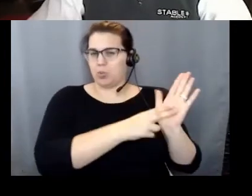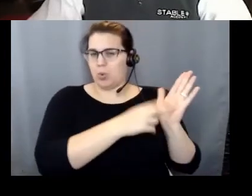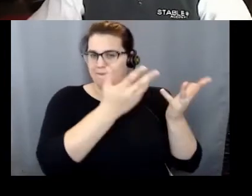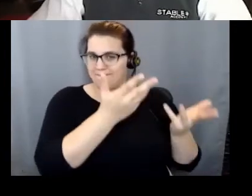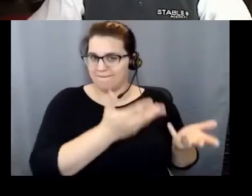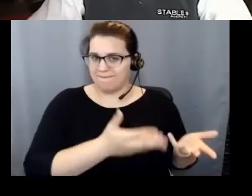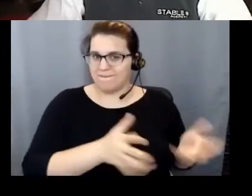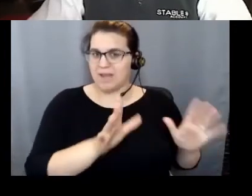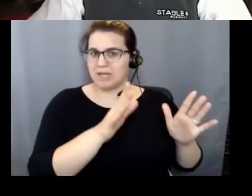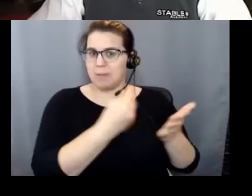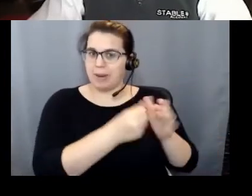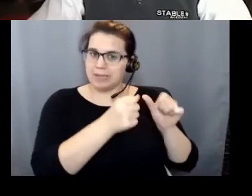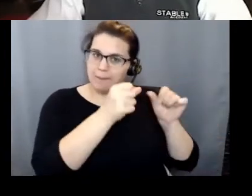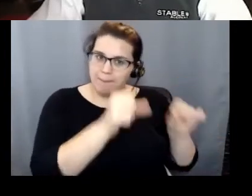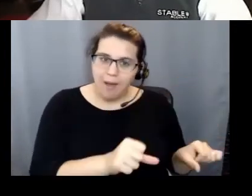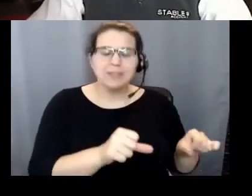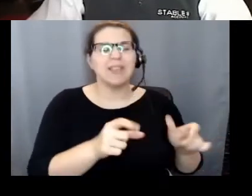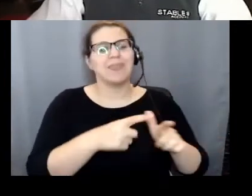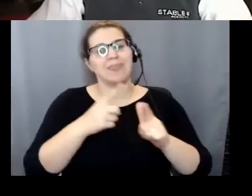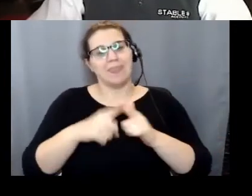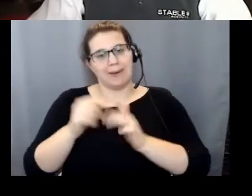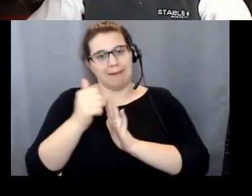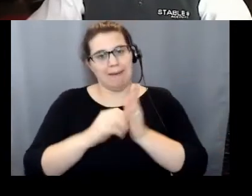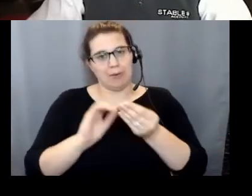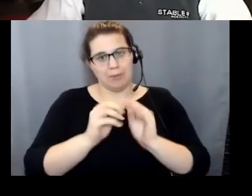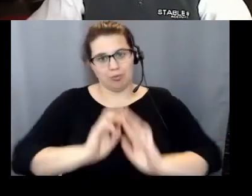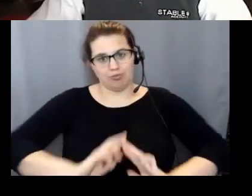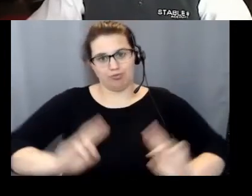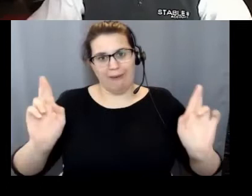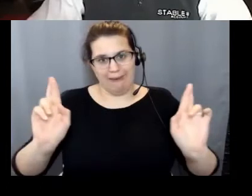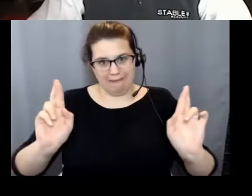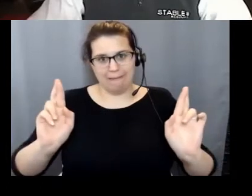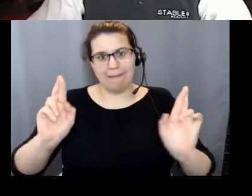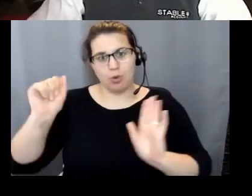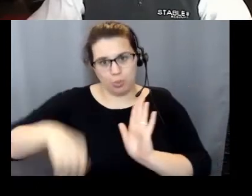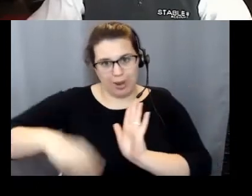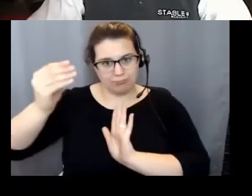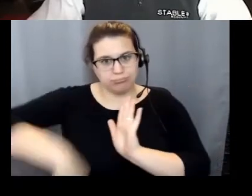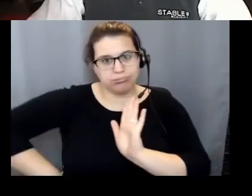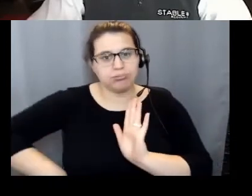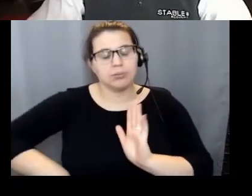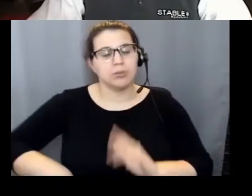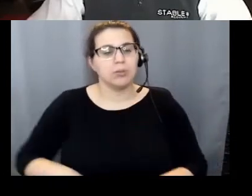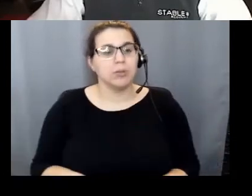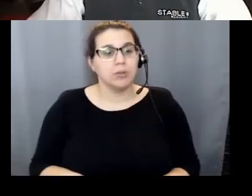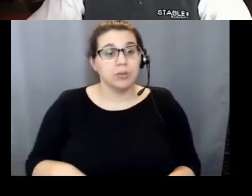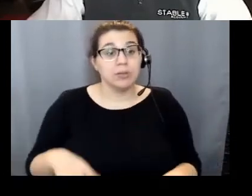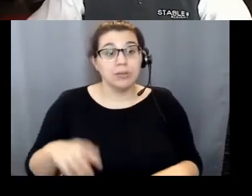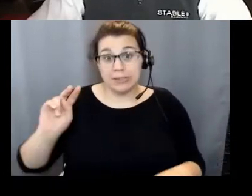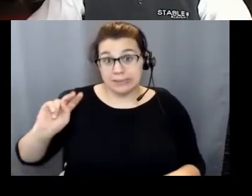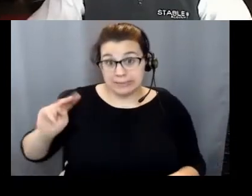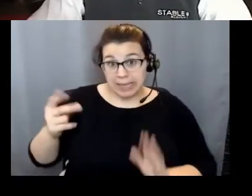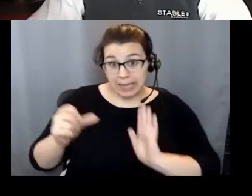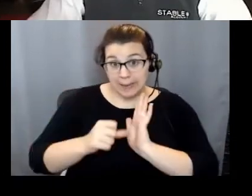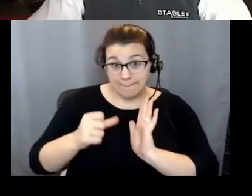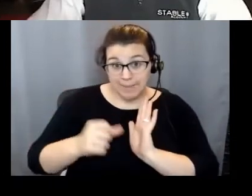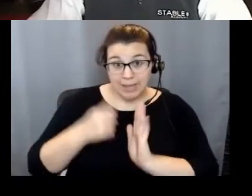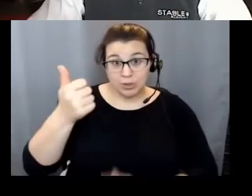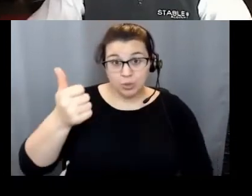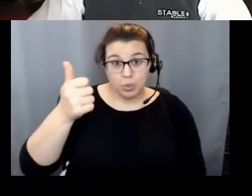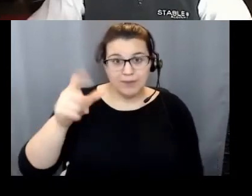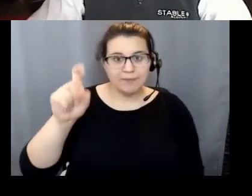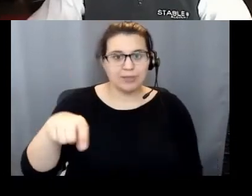could put that in there as well. The second part of the form, the next page of the form, you'll need to identify whether